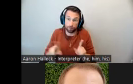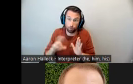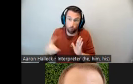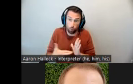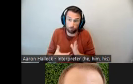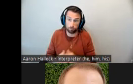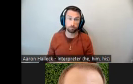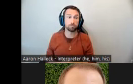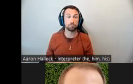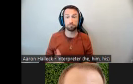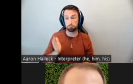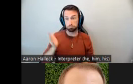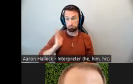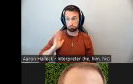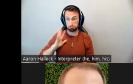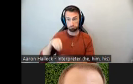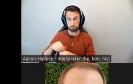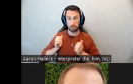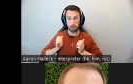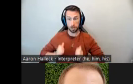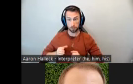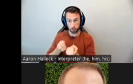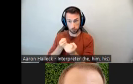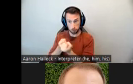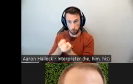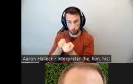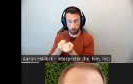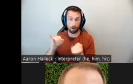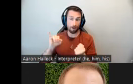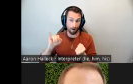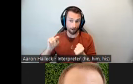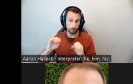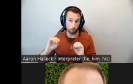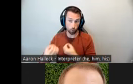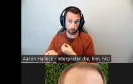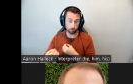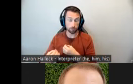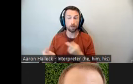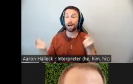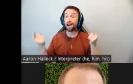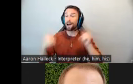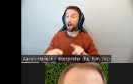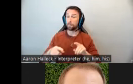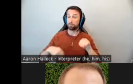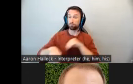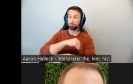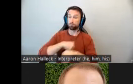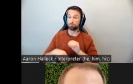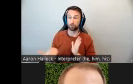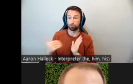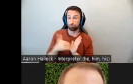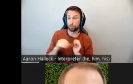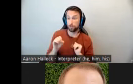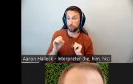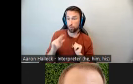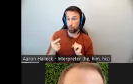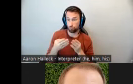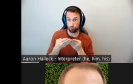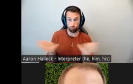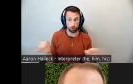I was part of a customer support IT organization, and a reorganization across all of the campuses resulted